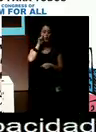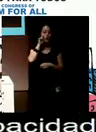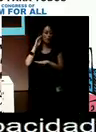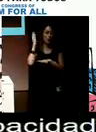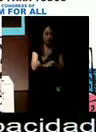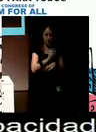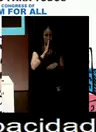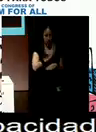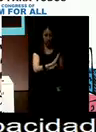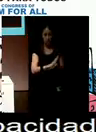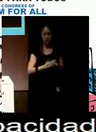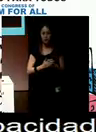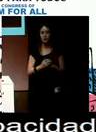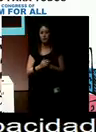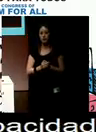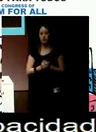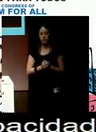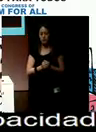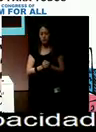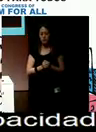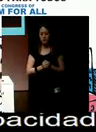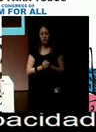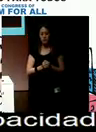Act is not to add new